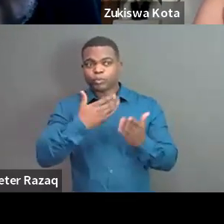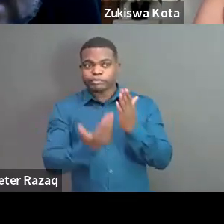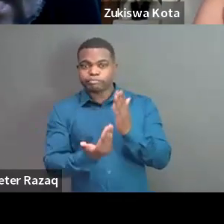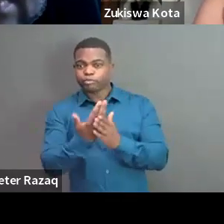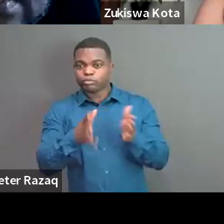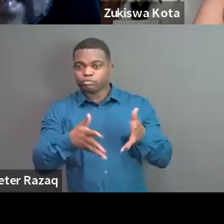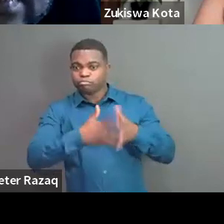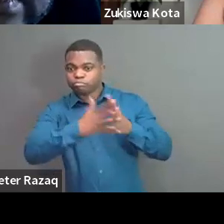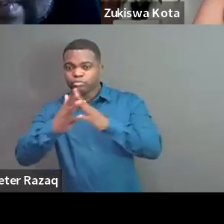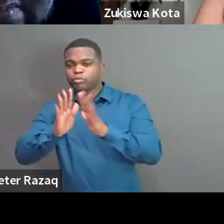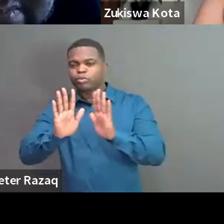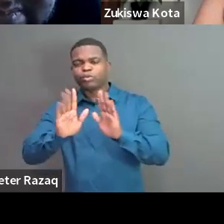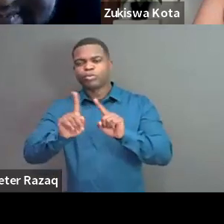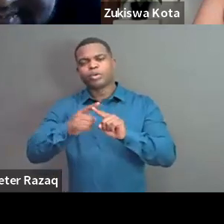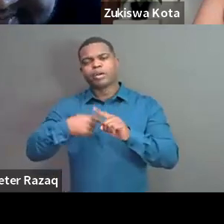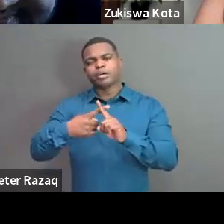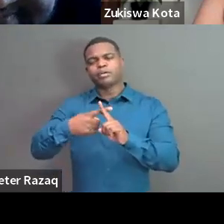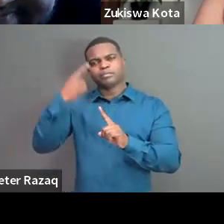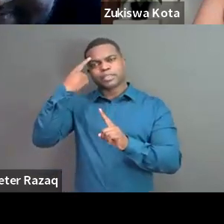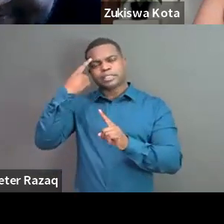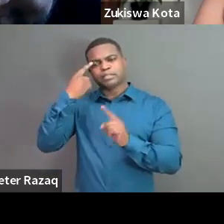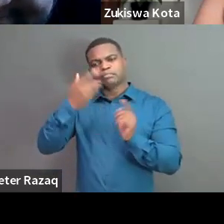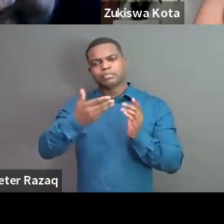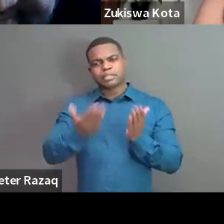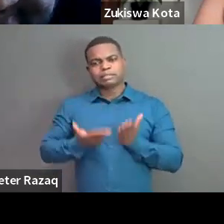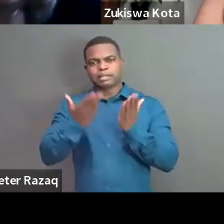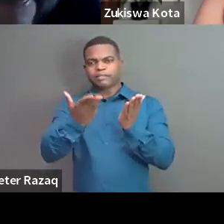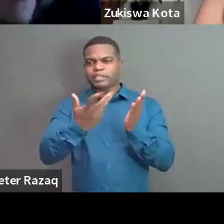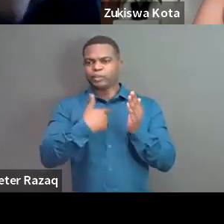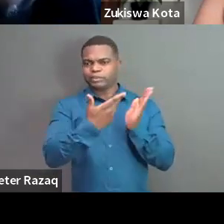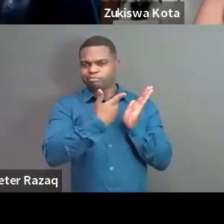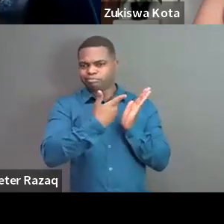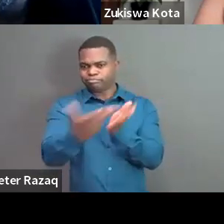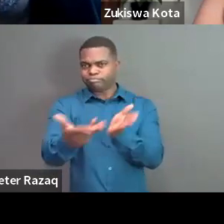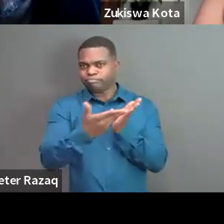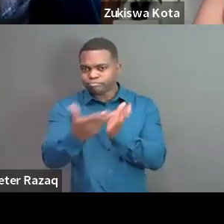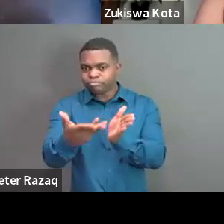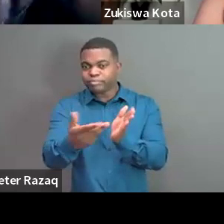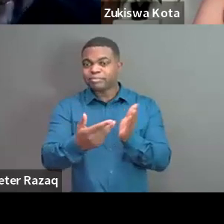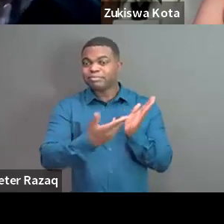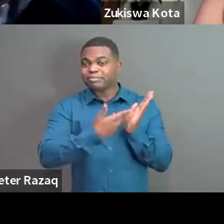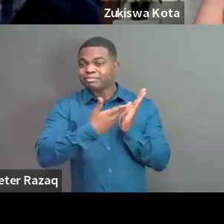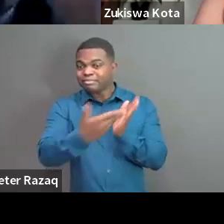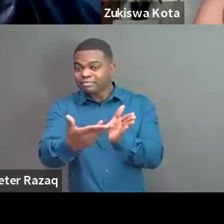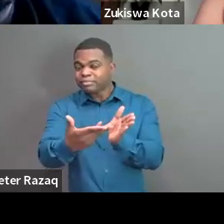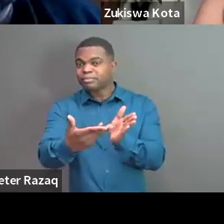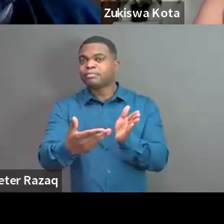then it fosters real relationships, meanwhile being a digital place as well.